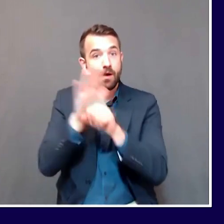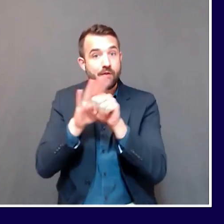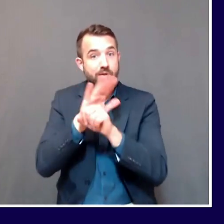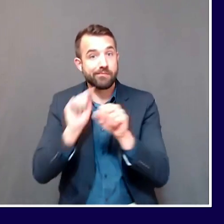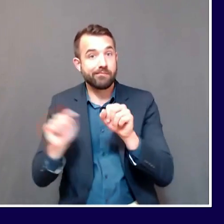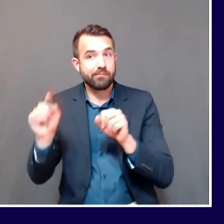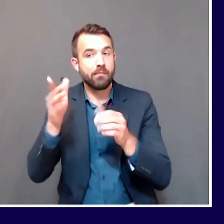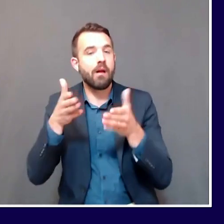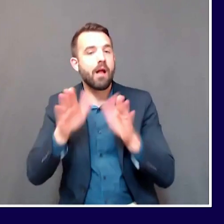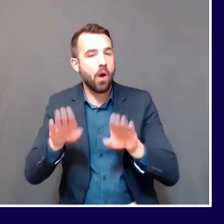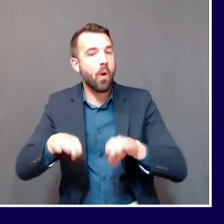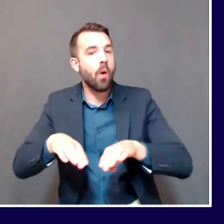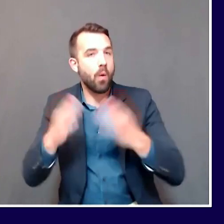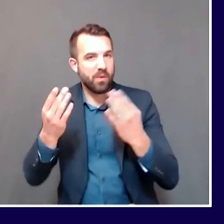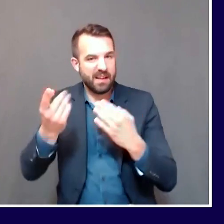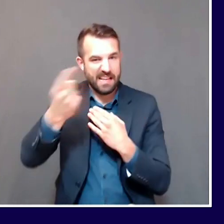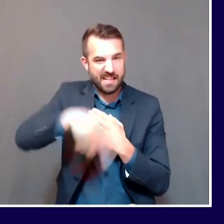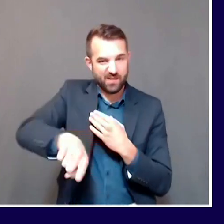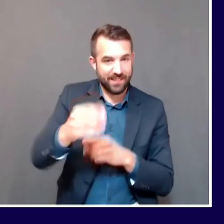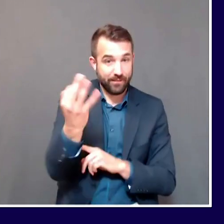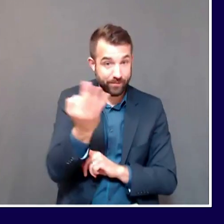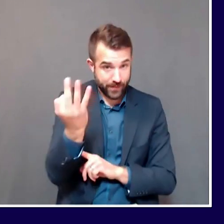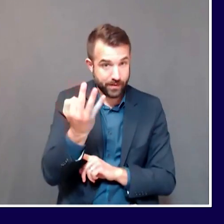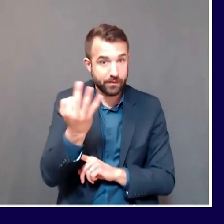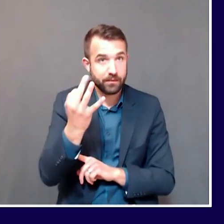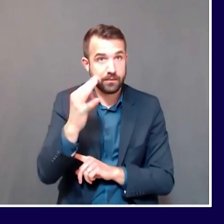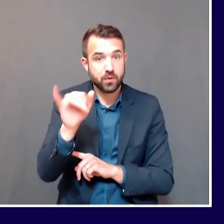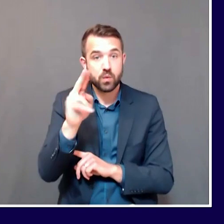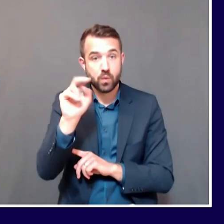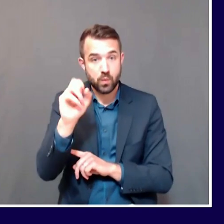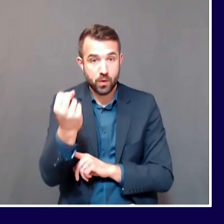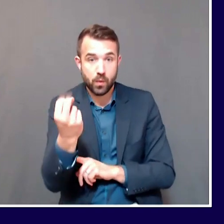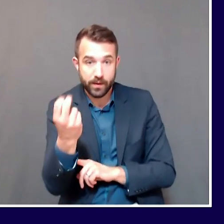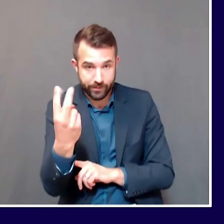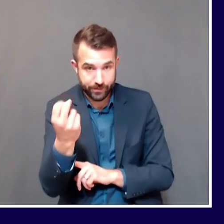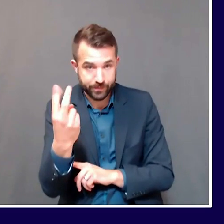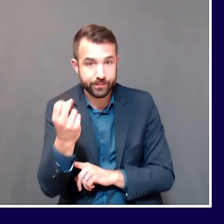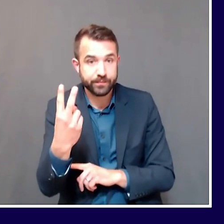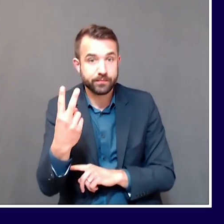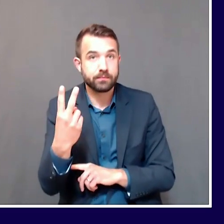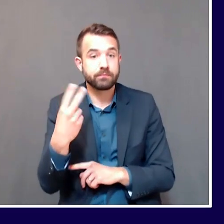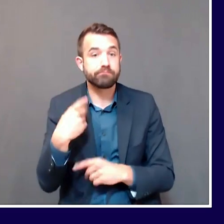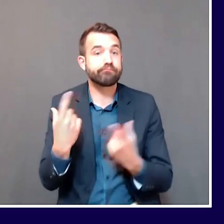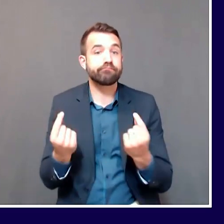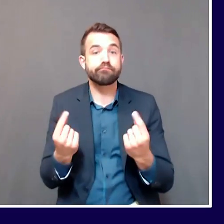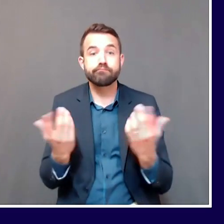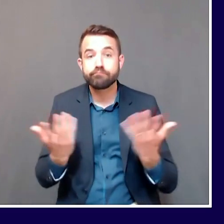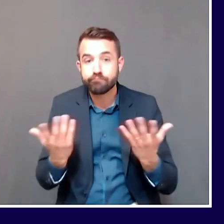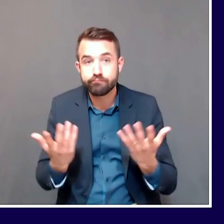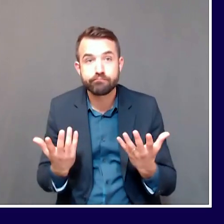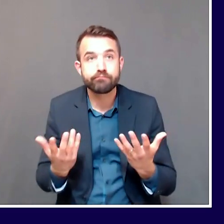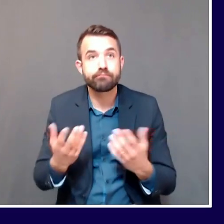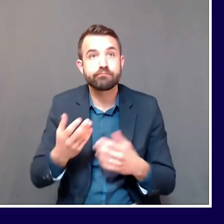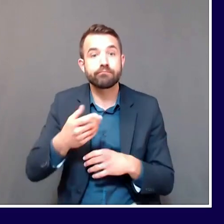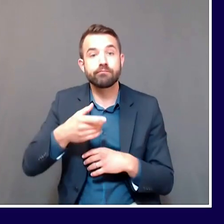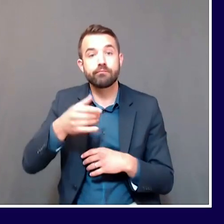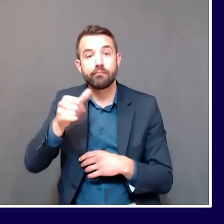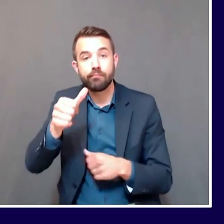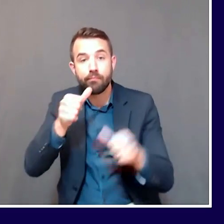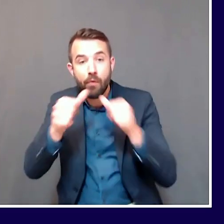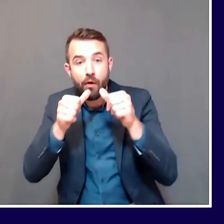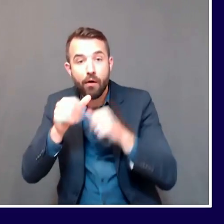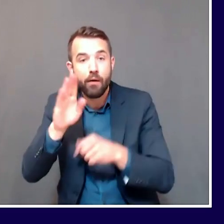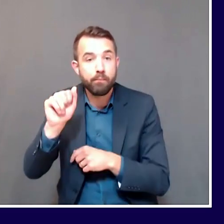12th. Today's additions in the 13 counties include tasting rooms and bars opening to outside